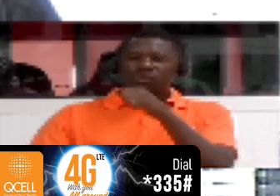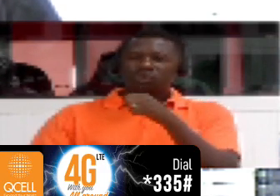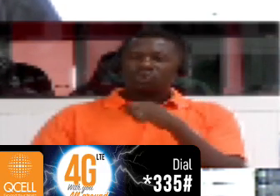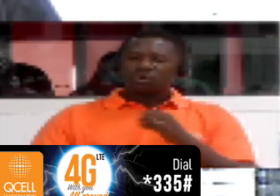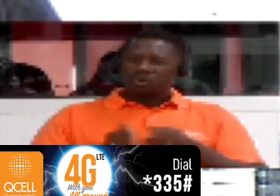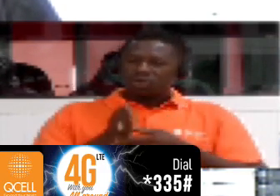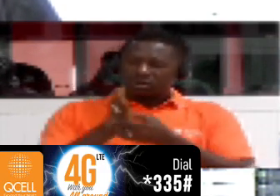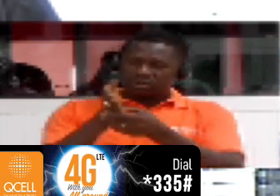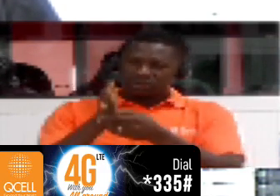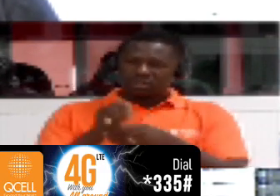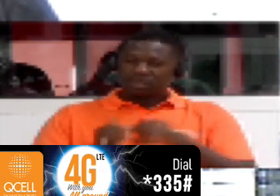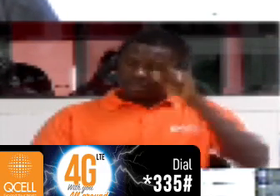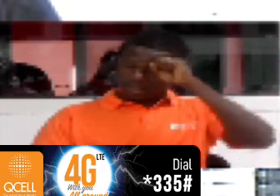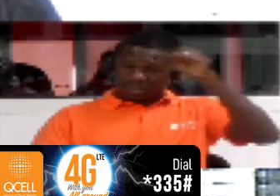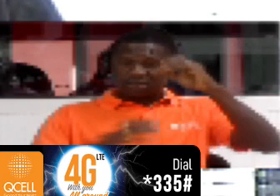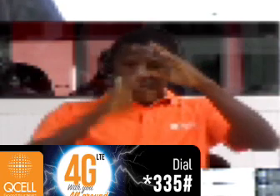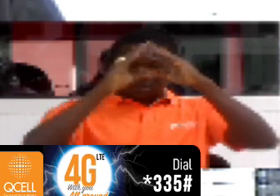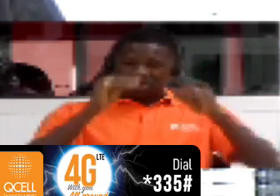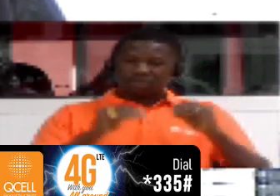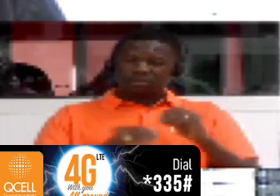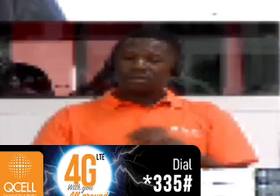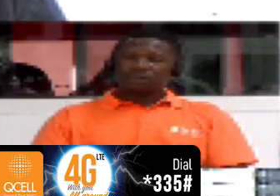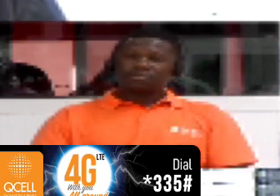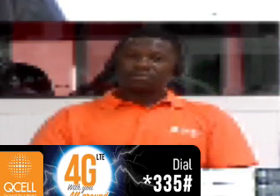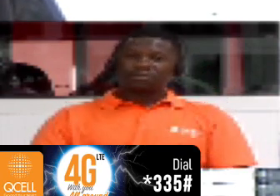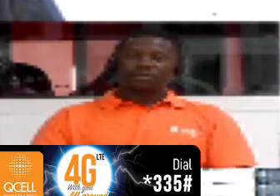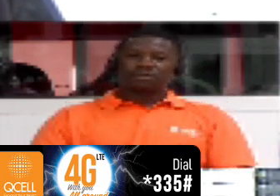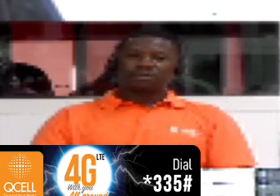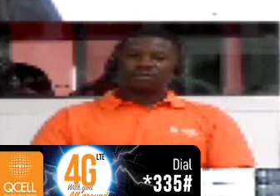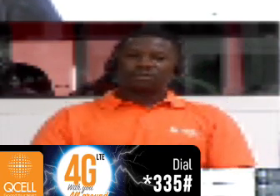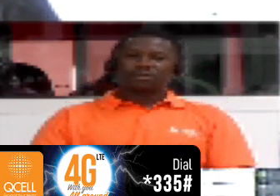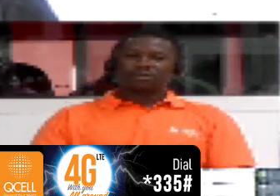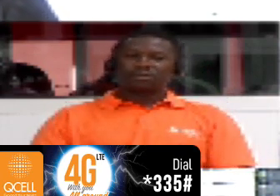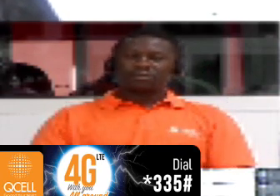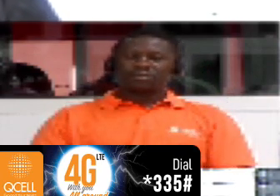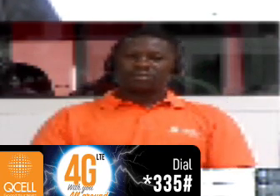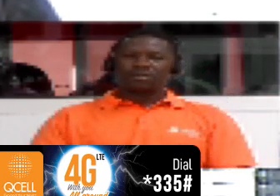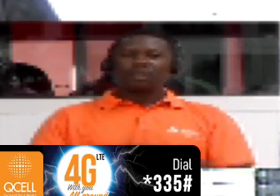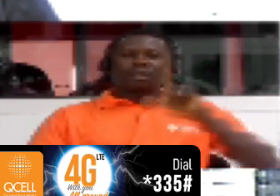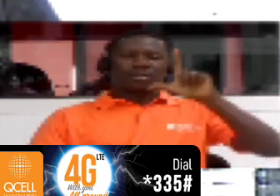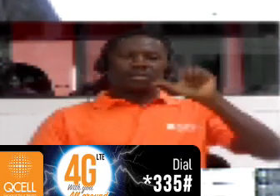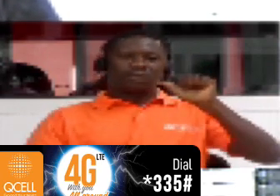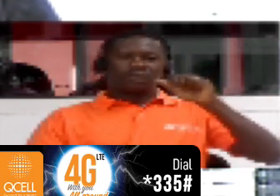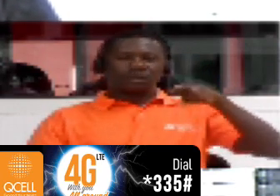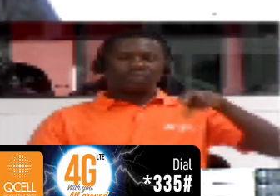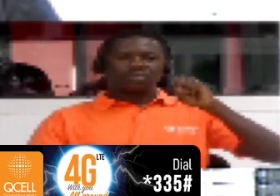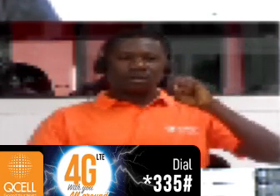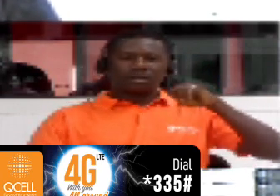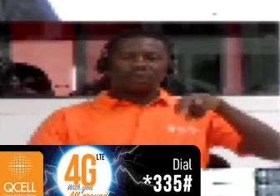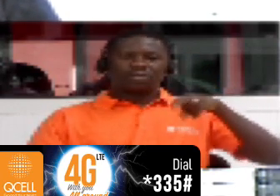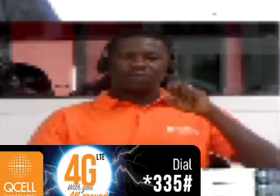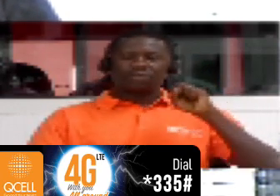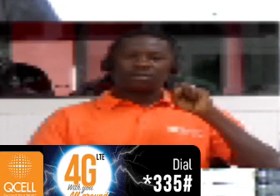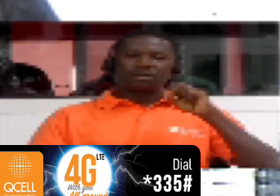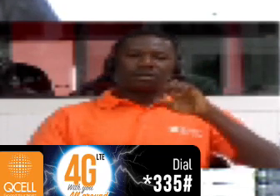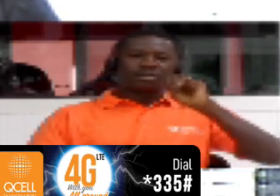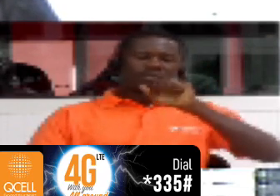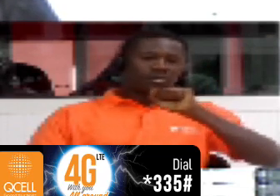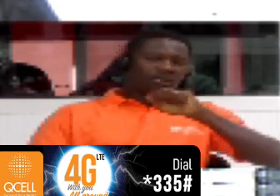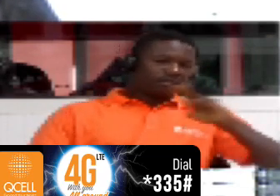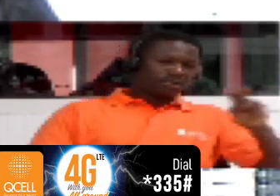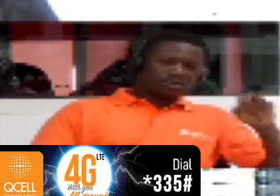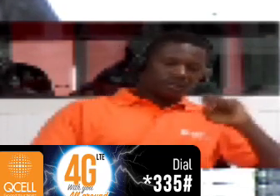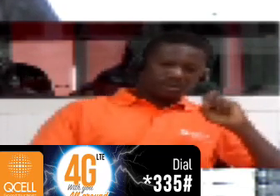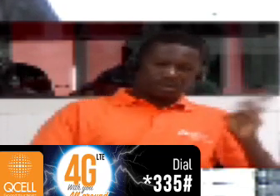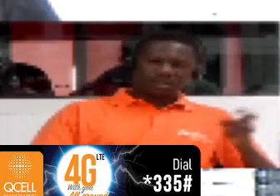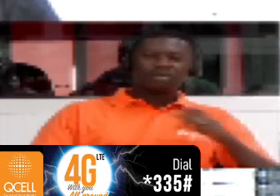Jumale mu ila commanding officer. The late Lamin Sane. late Lamin Sane. What was his position